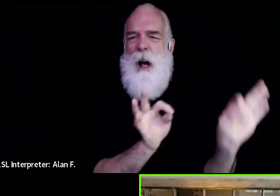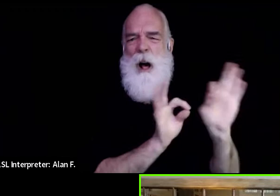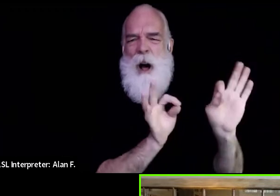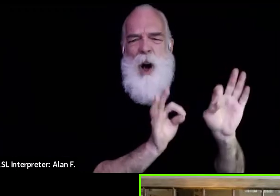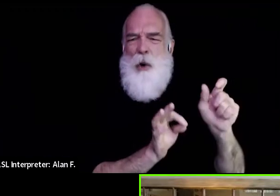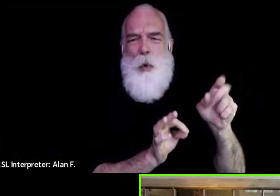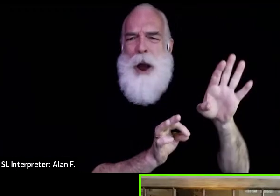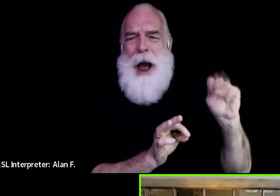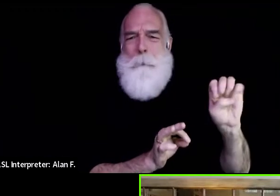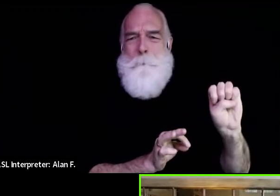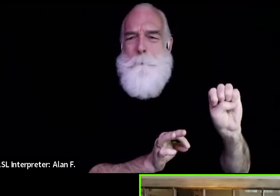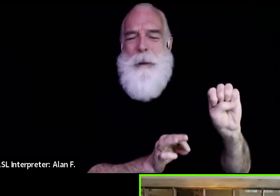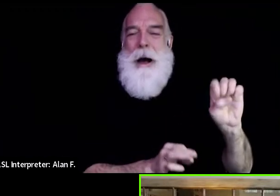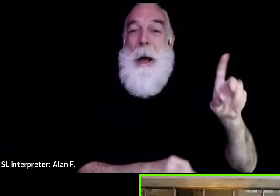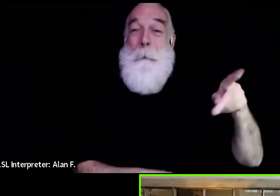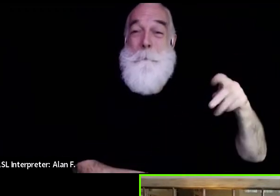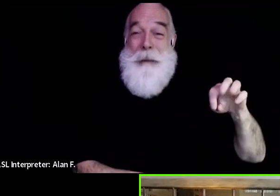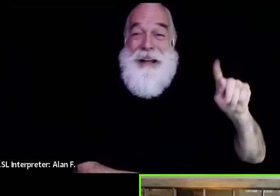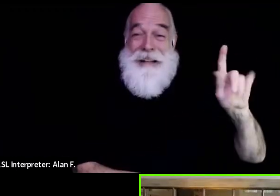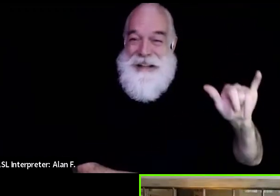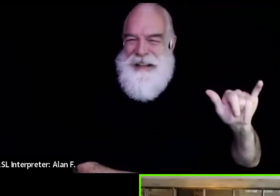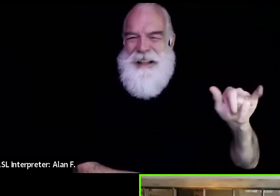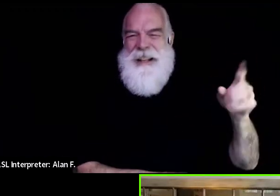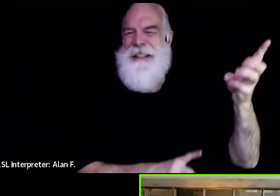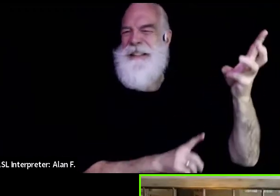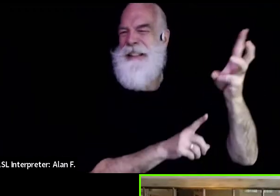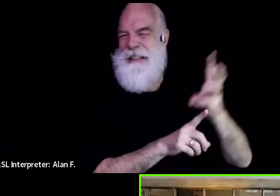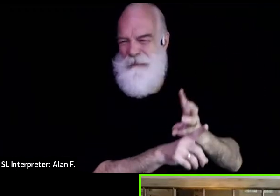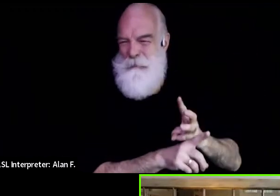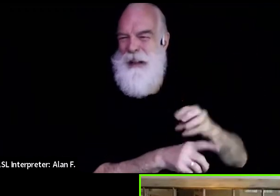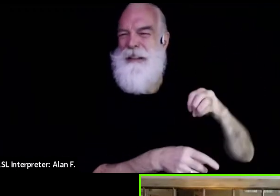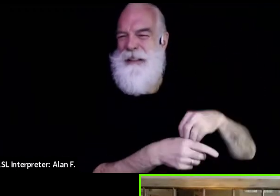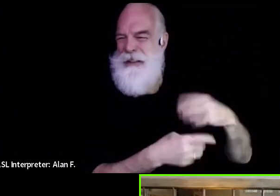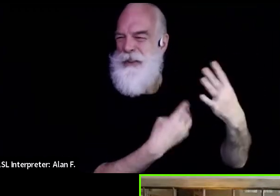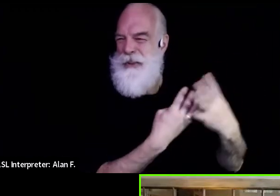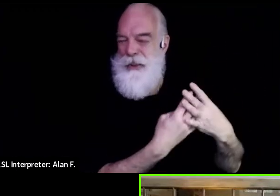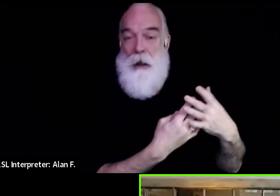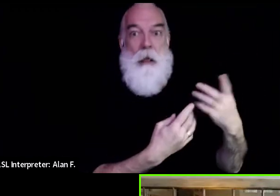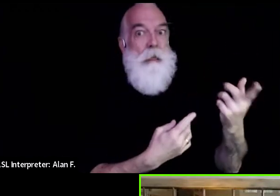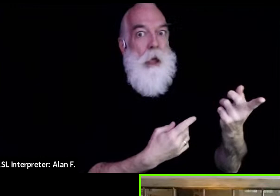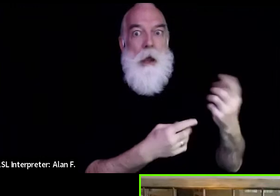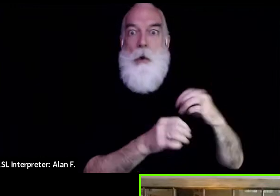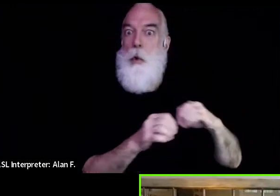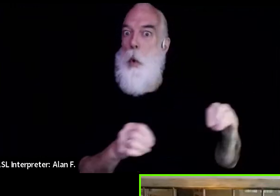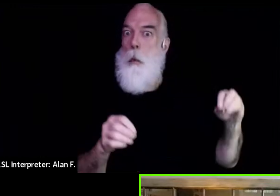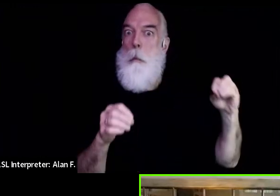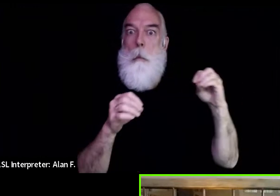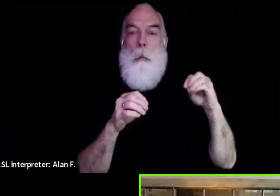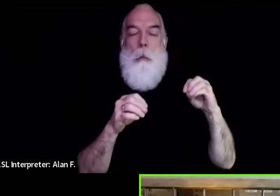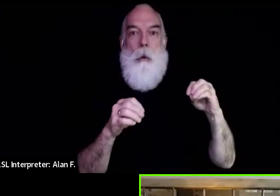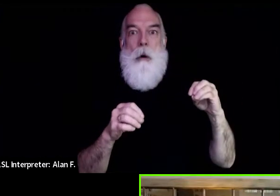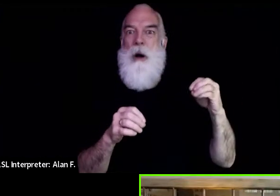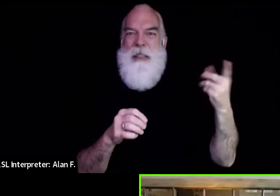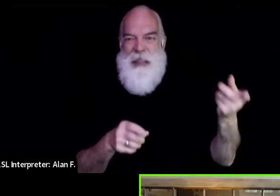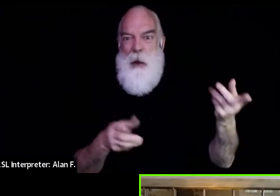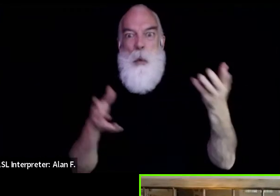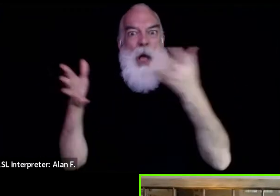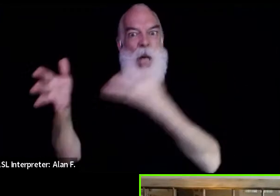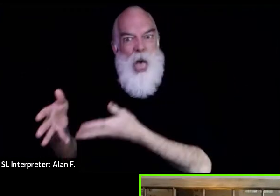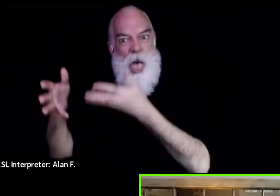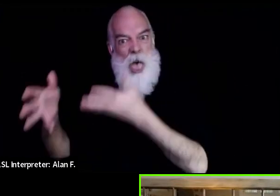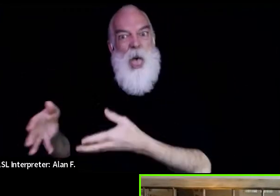jail were no longer staying in jail. And these weren't violent criminals. These people weren't charged with felonies. These were